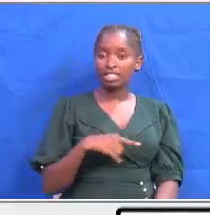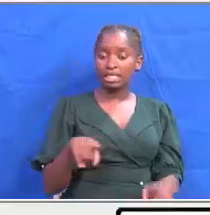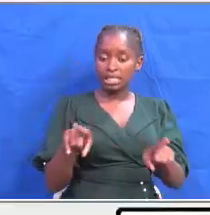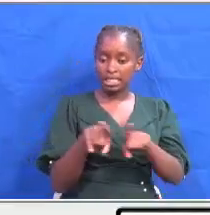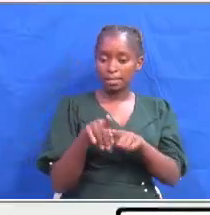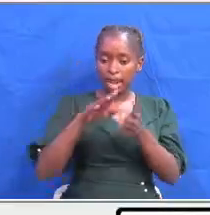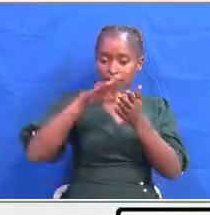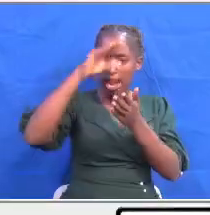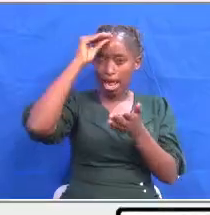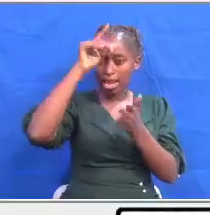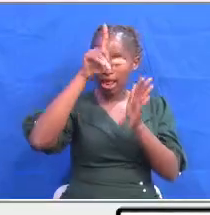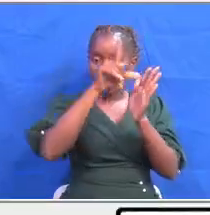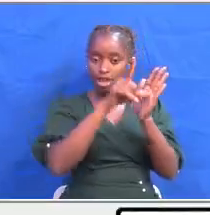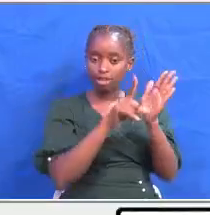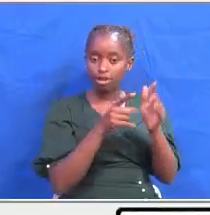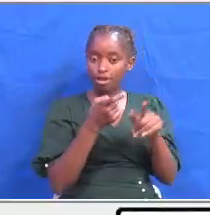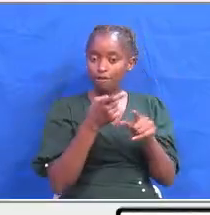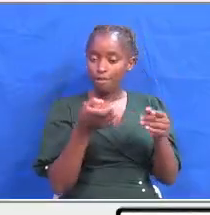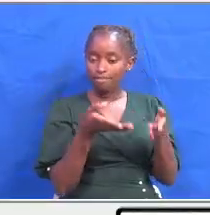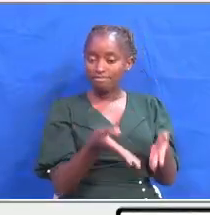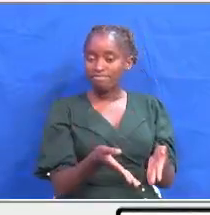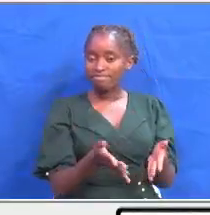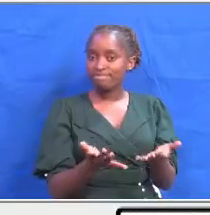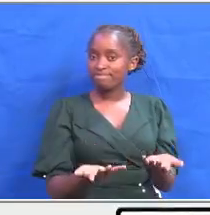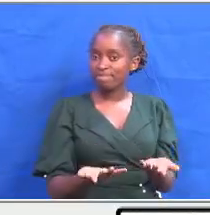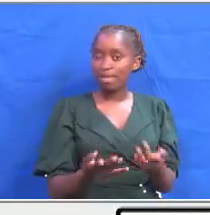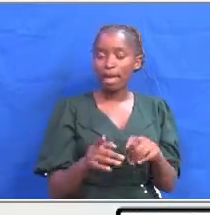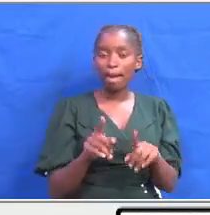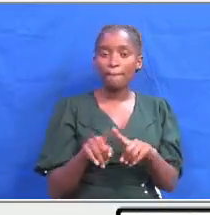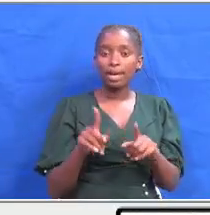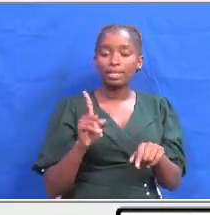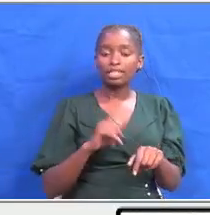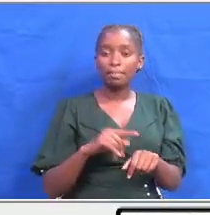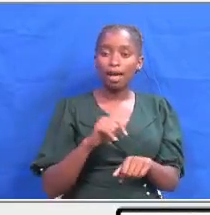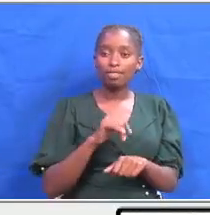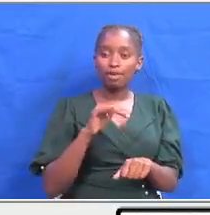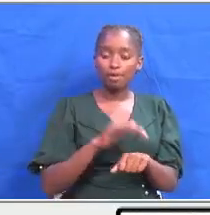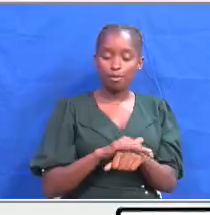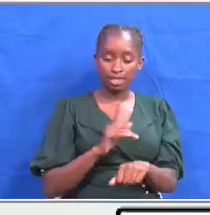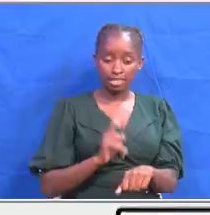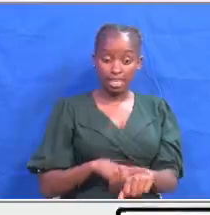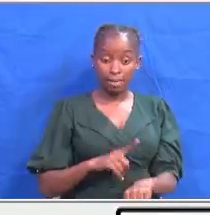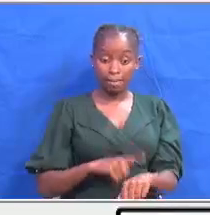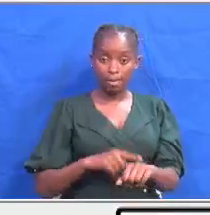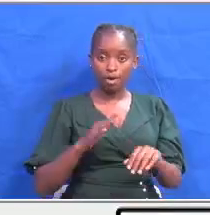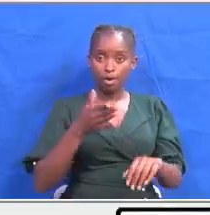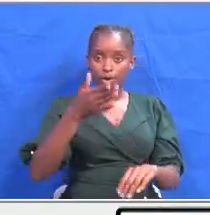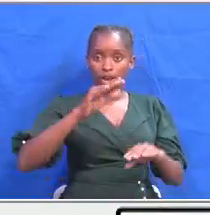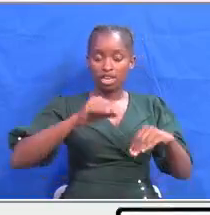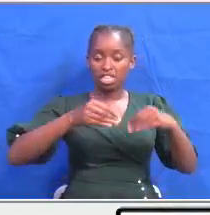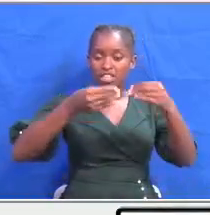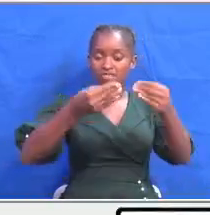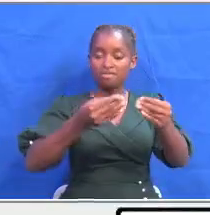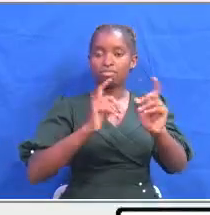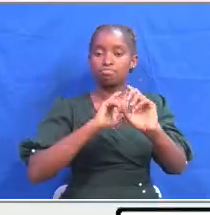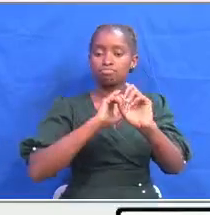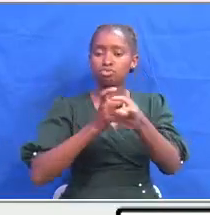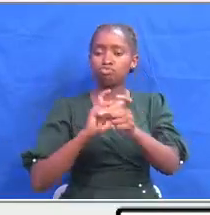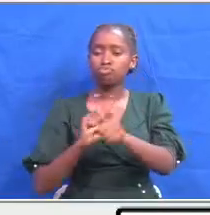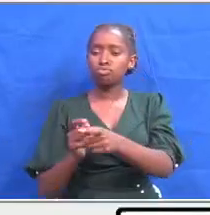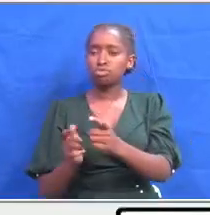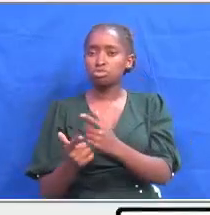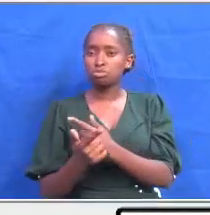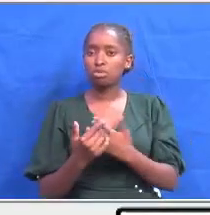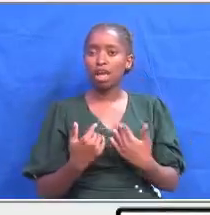learning a lesson from all this, that sometimes it is good when God gifts you something to get out of